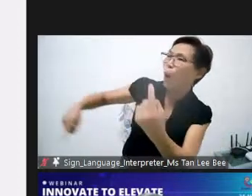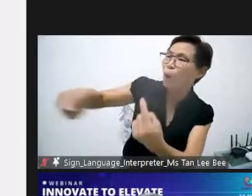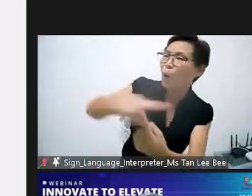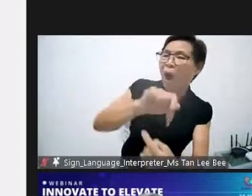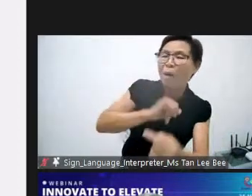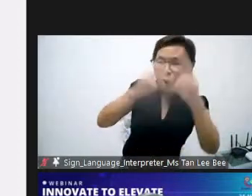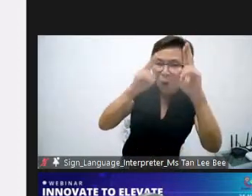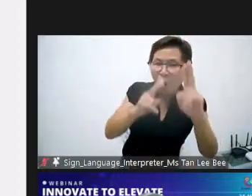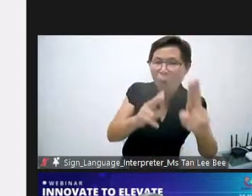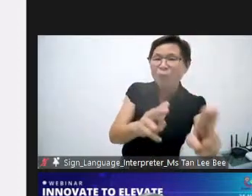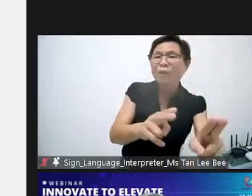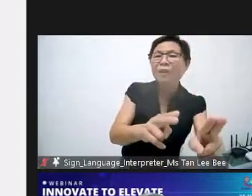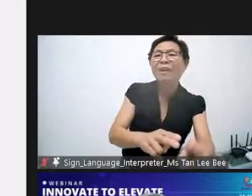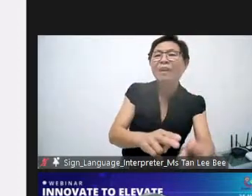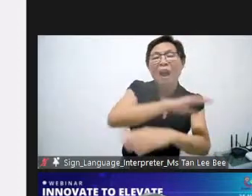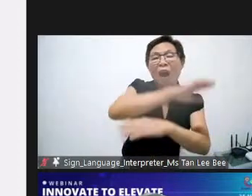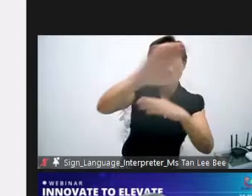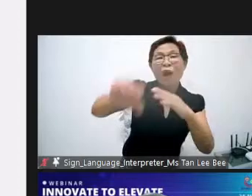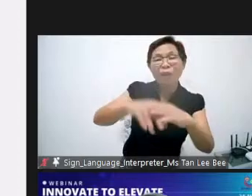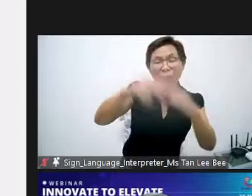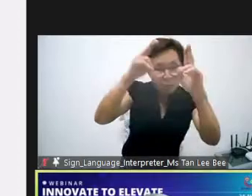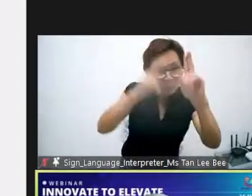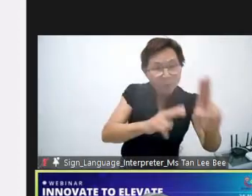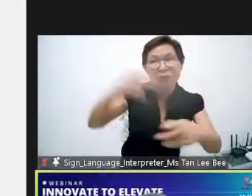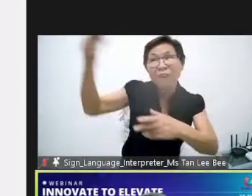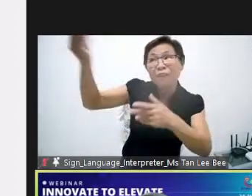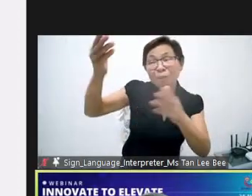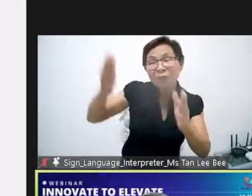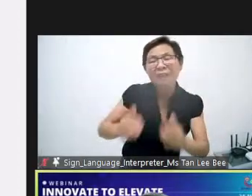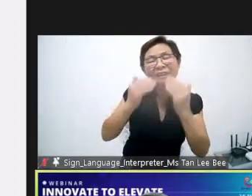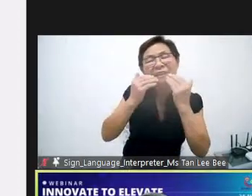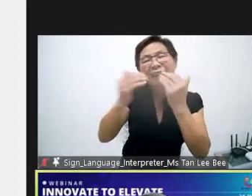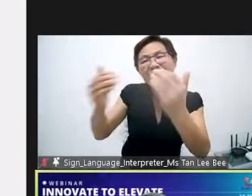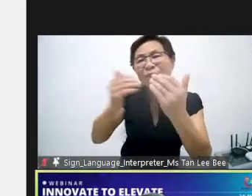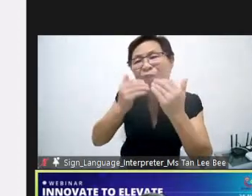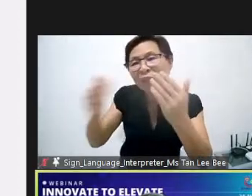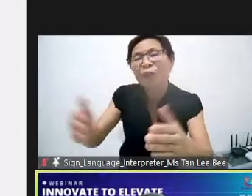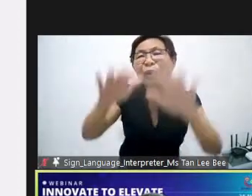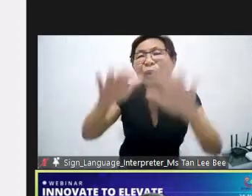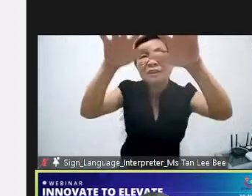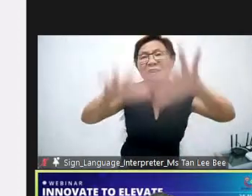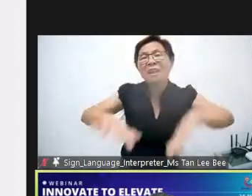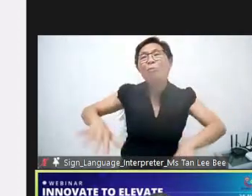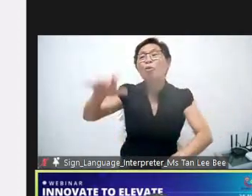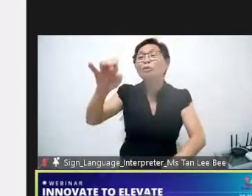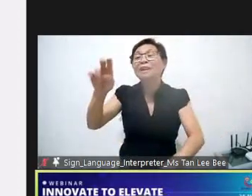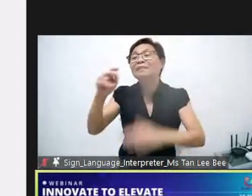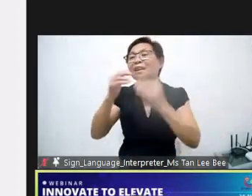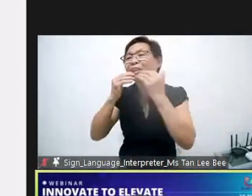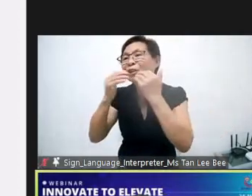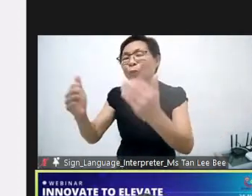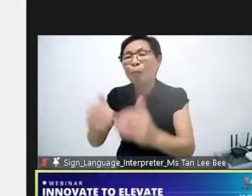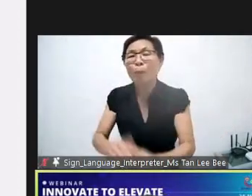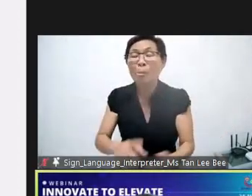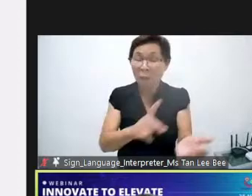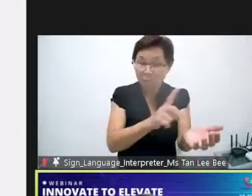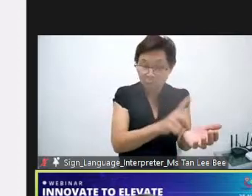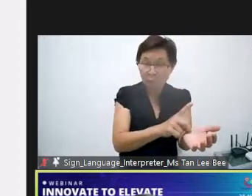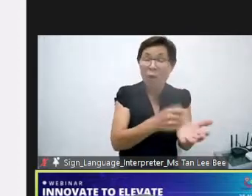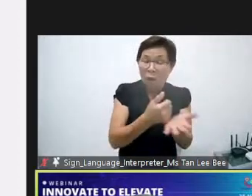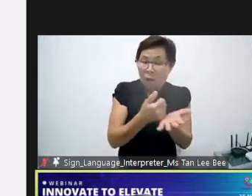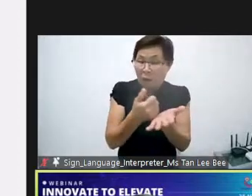you with all distinguished speakers. Thank you very much, SEAMEO SEN. Thank you, Doctor. Doctor, can you help us